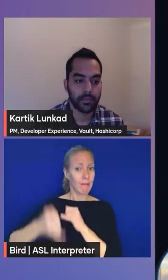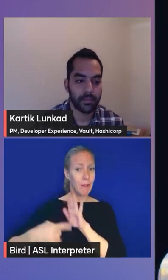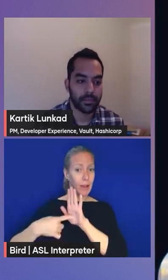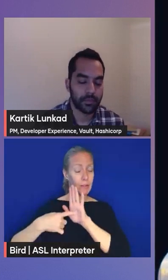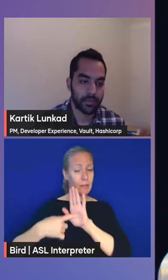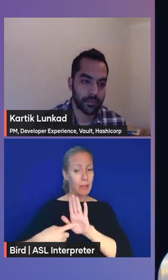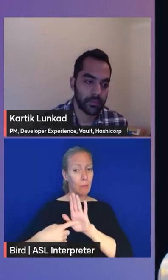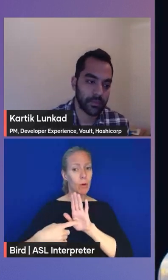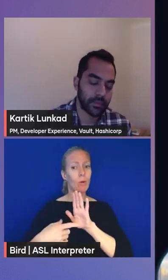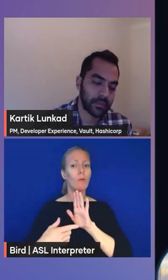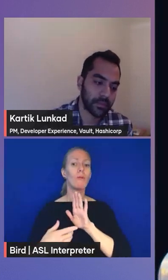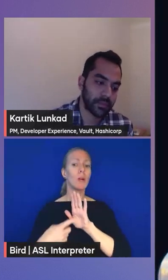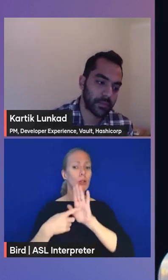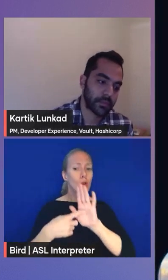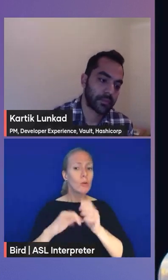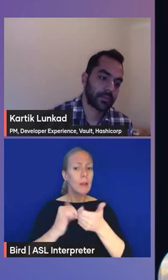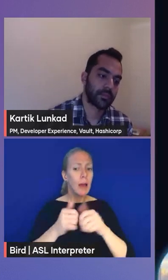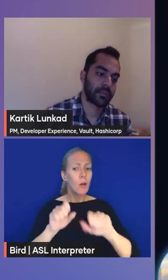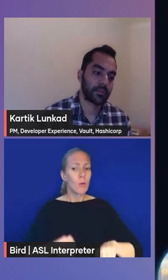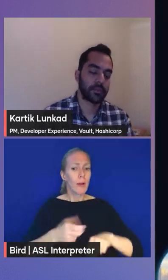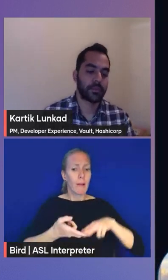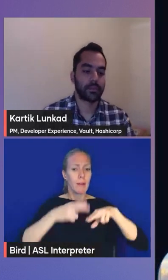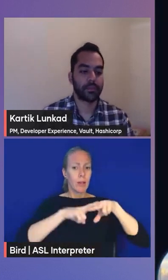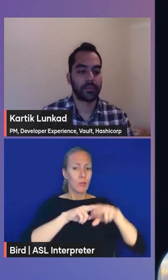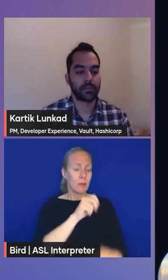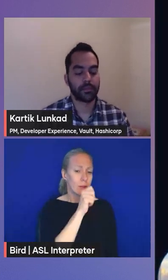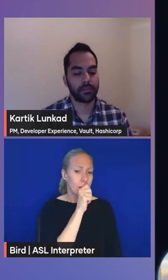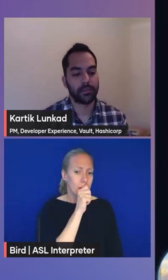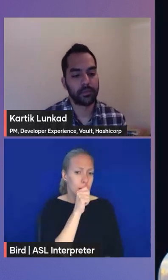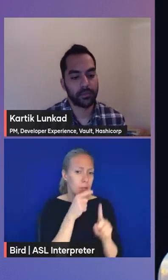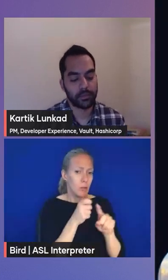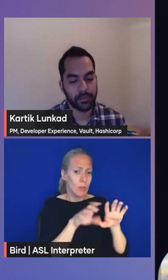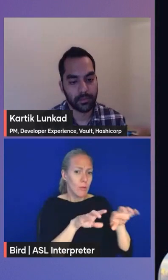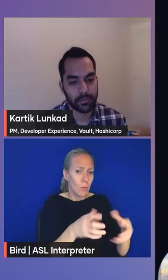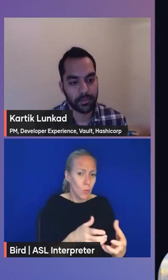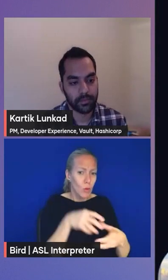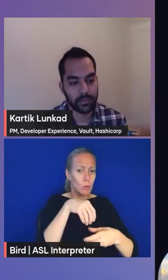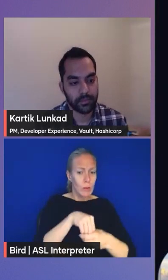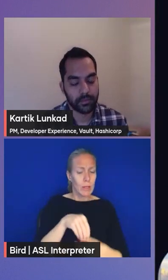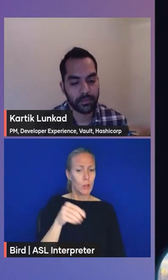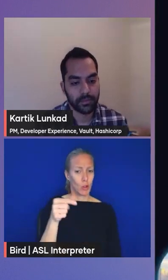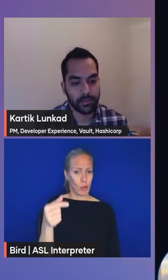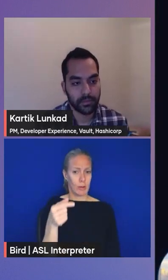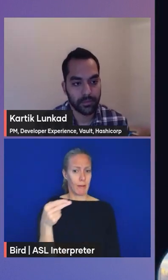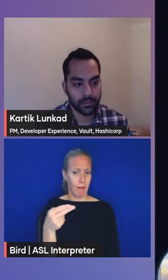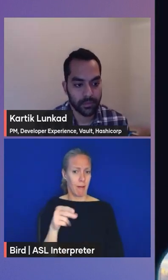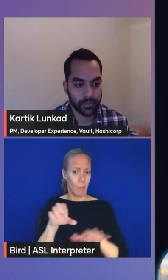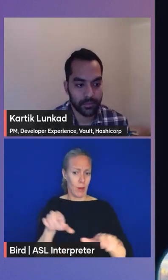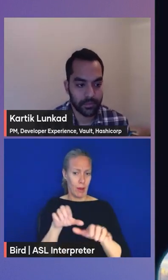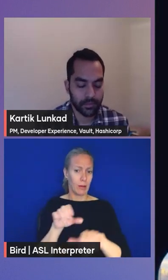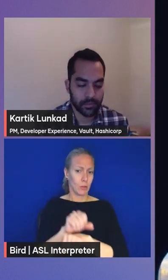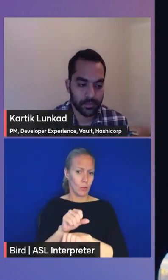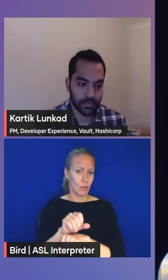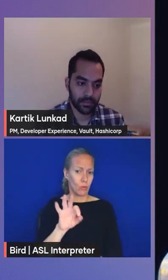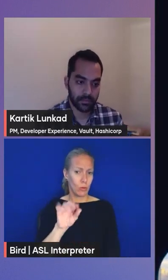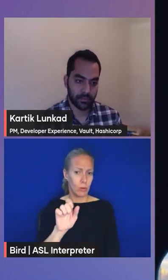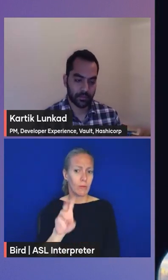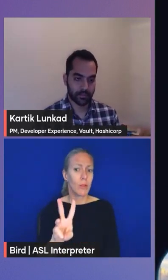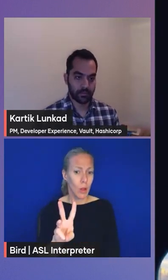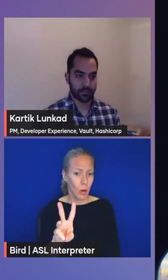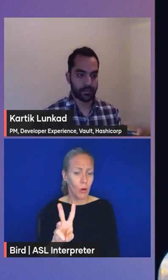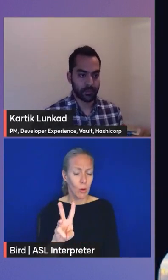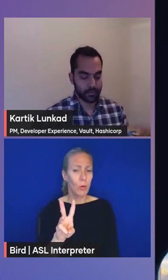can retrieve secrets from Vault within your GitHub action workflows. And for this, we'll use the Vault